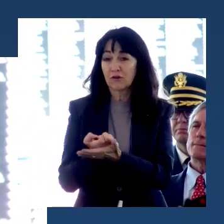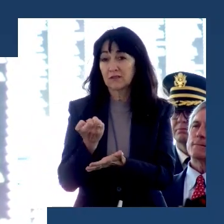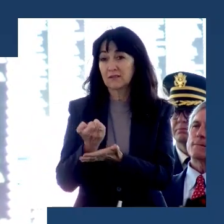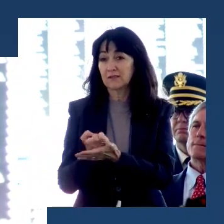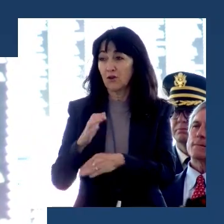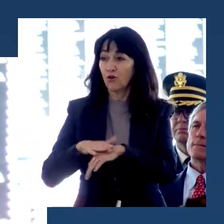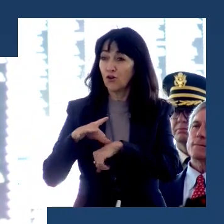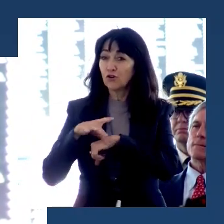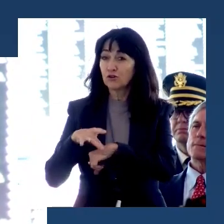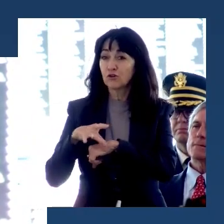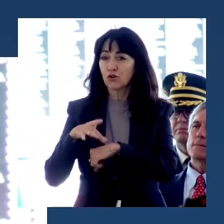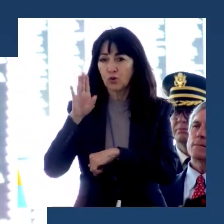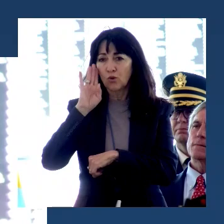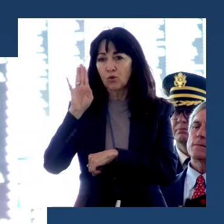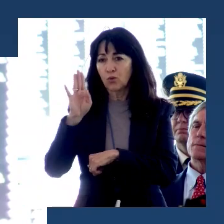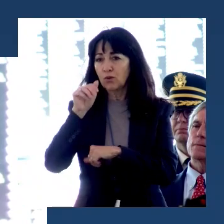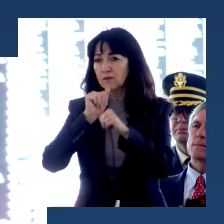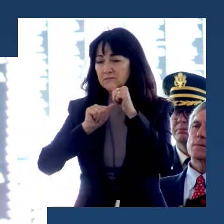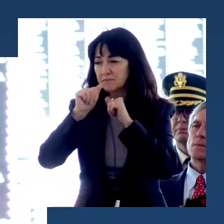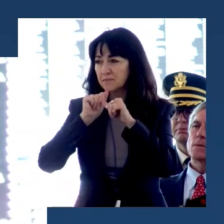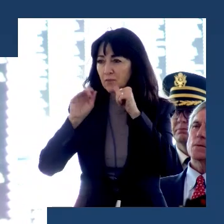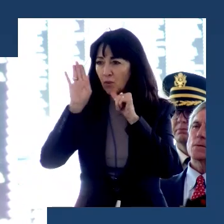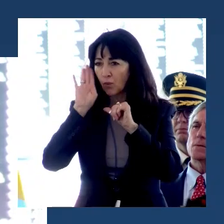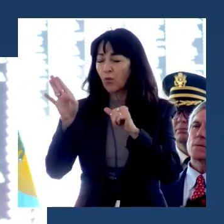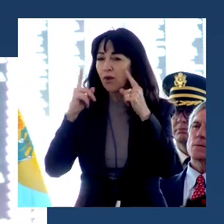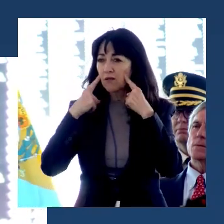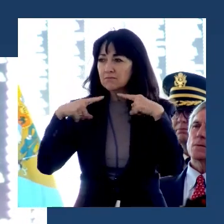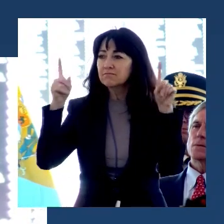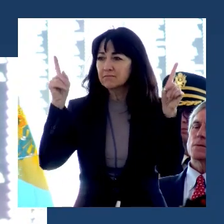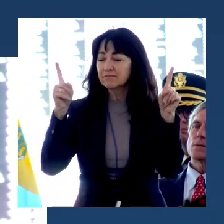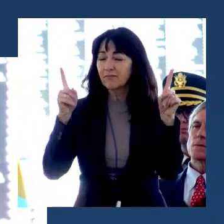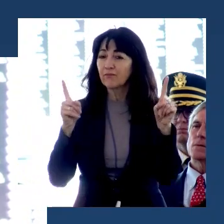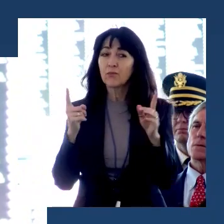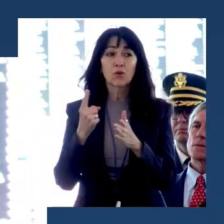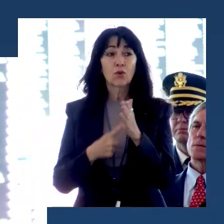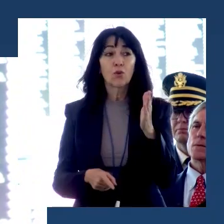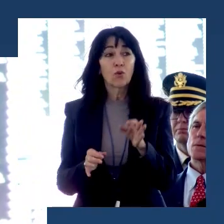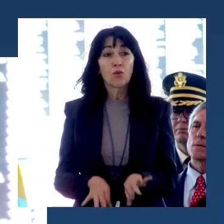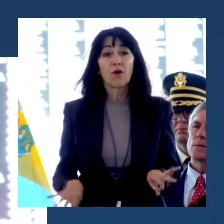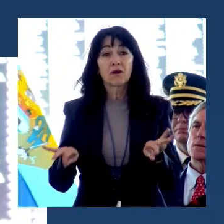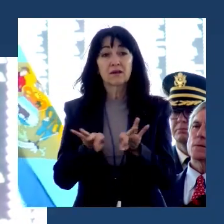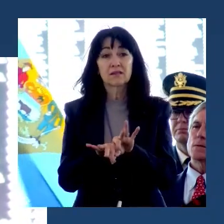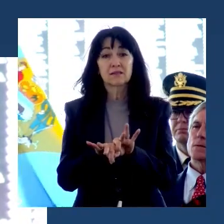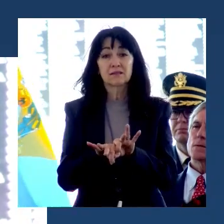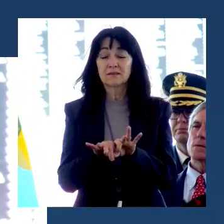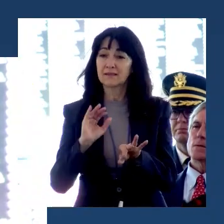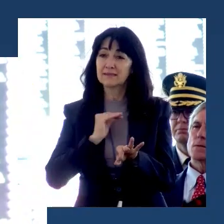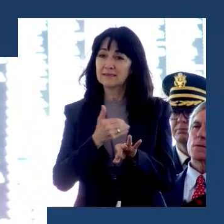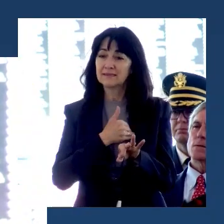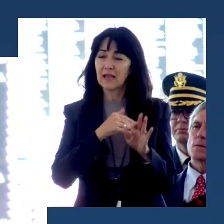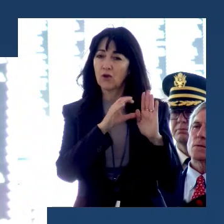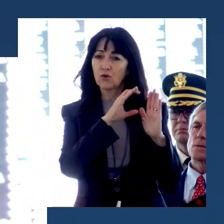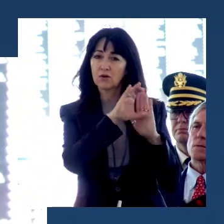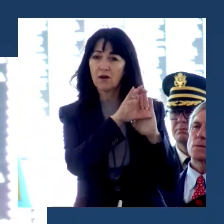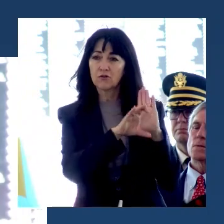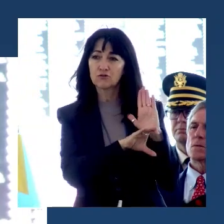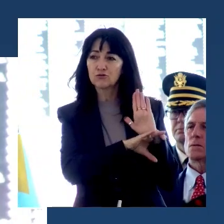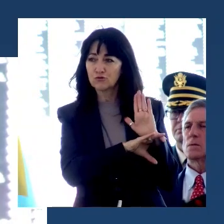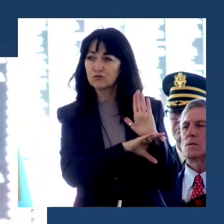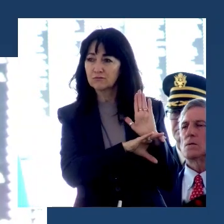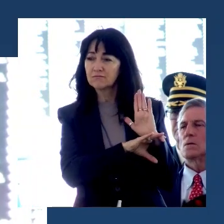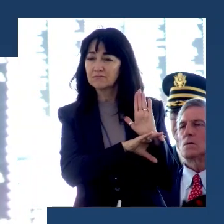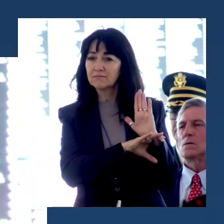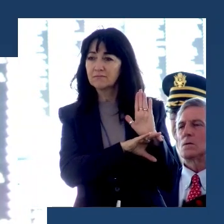this as well. One of the keys in getting us from here to there is frankly our Constitution. Our Constitution, we have the